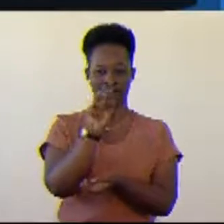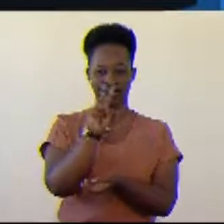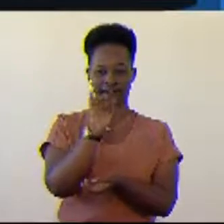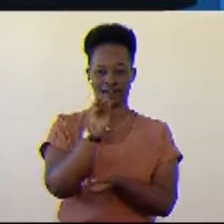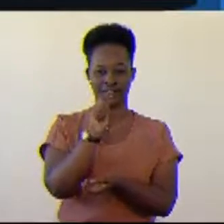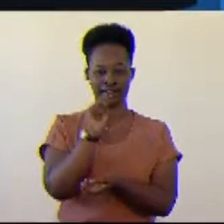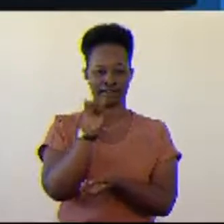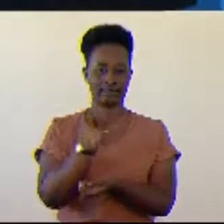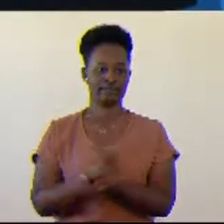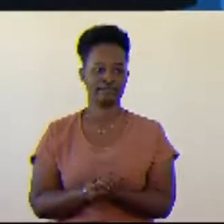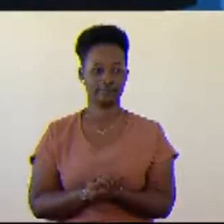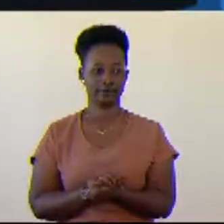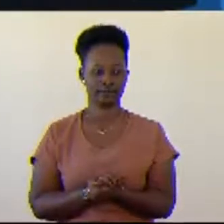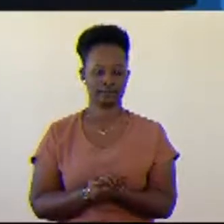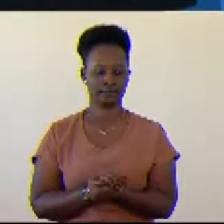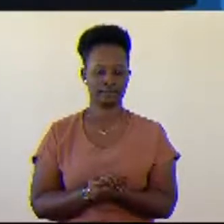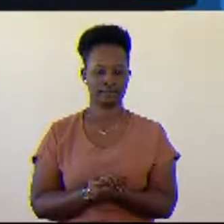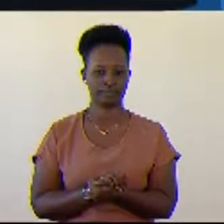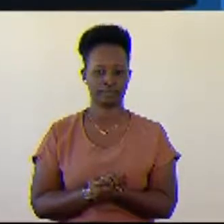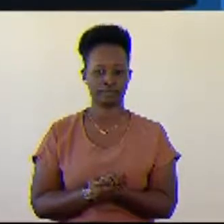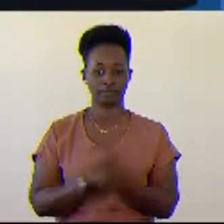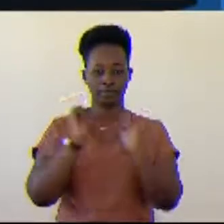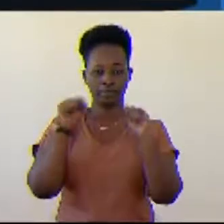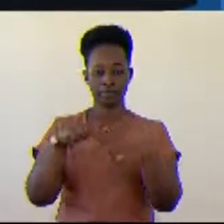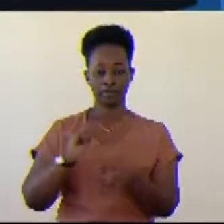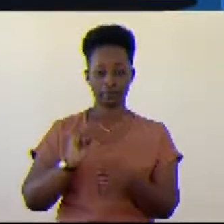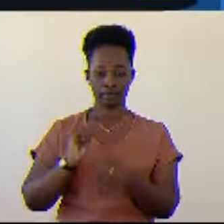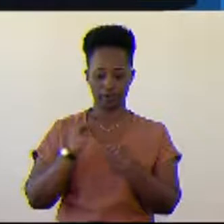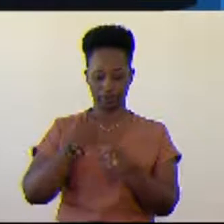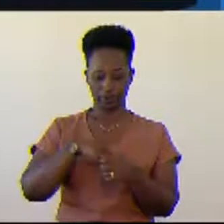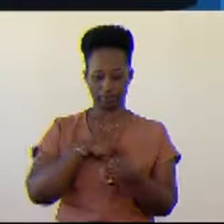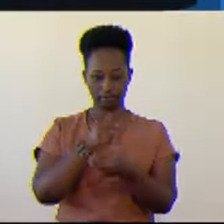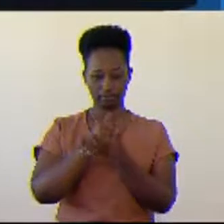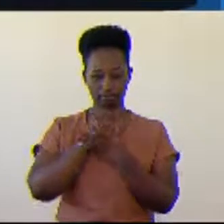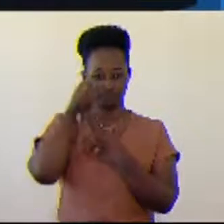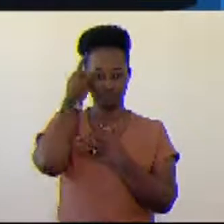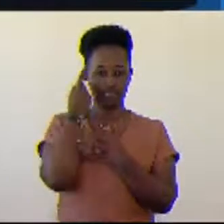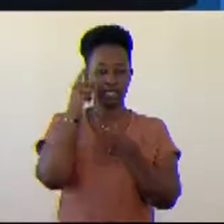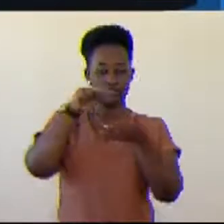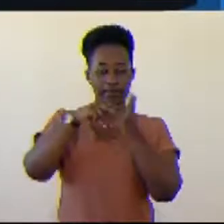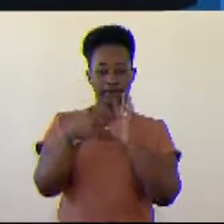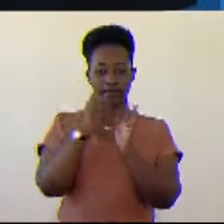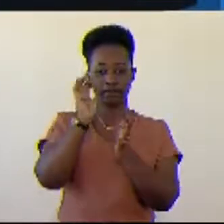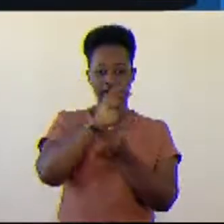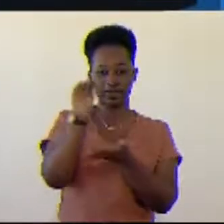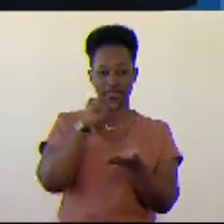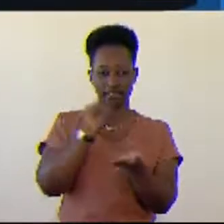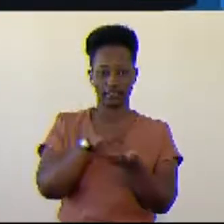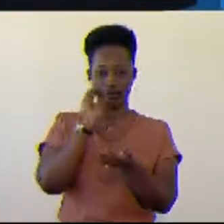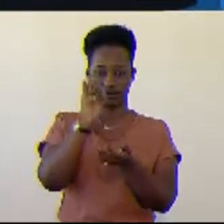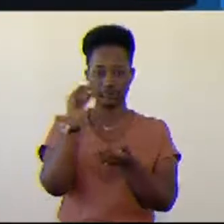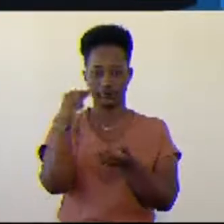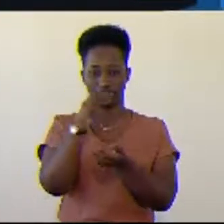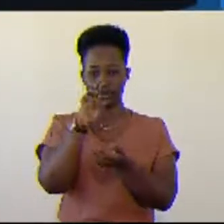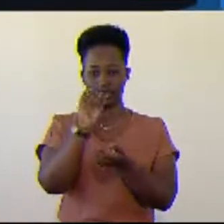of gravity. Now, to enable us understand the meaning of center of gravity and equilibrium, I will want